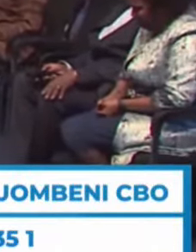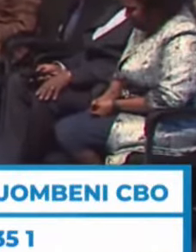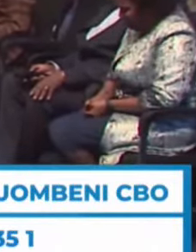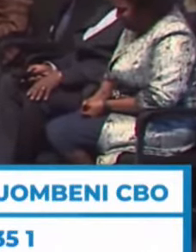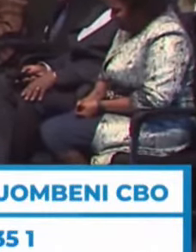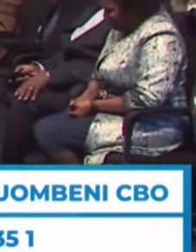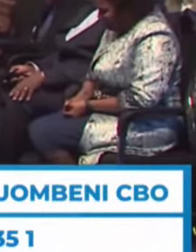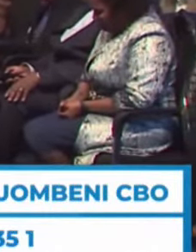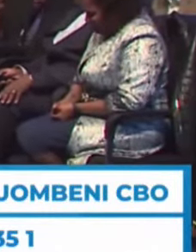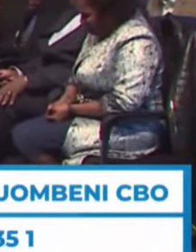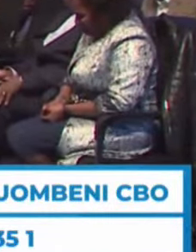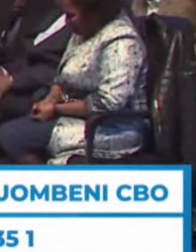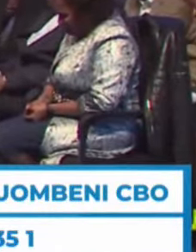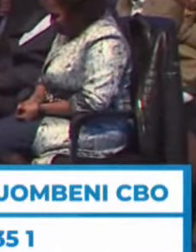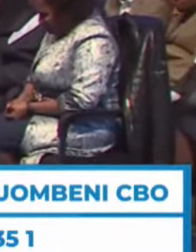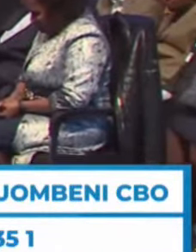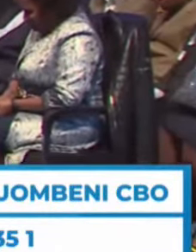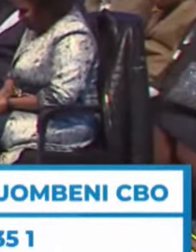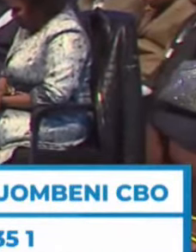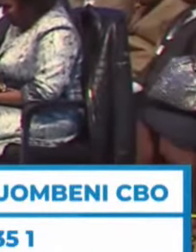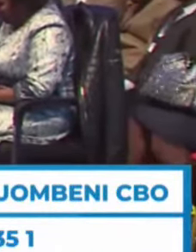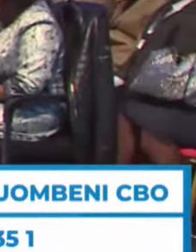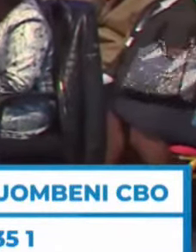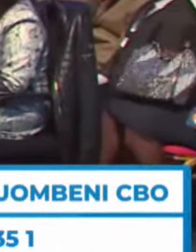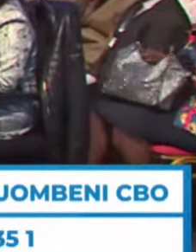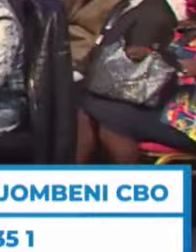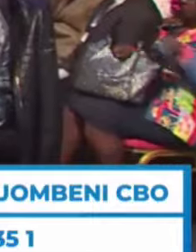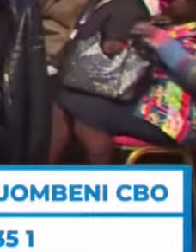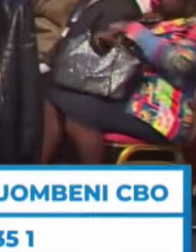house that what we are going to